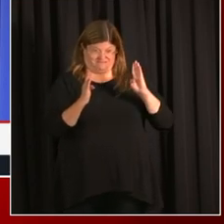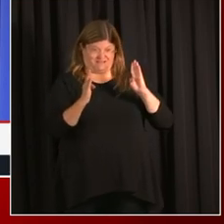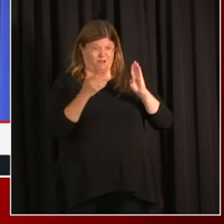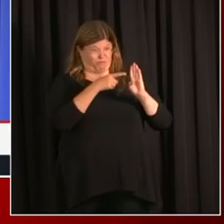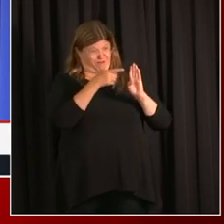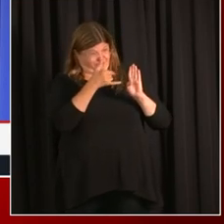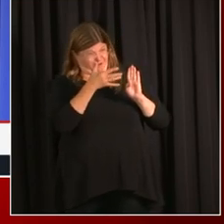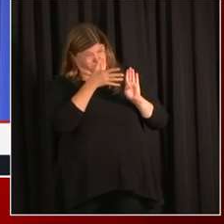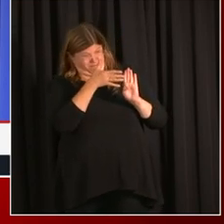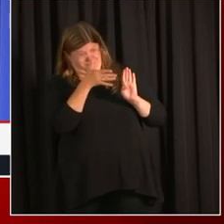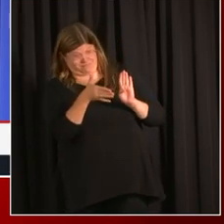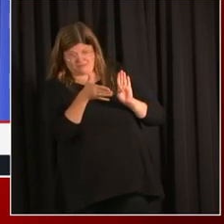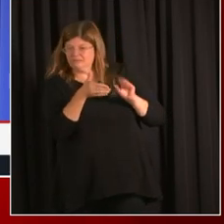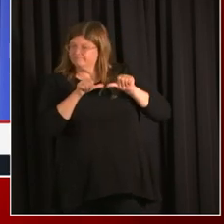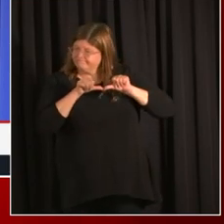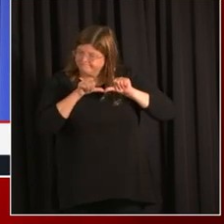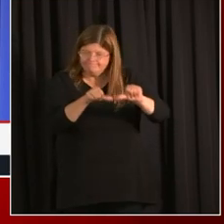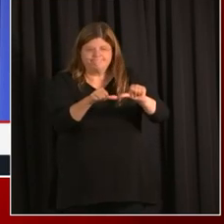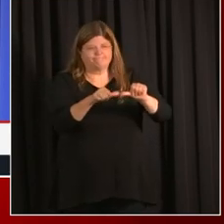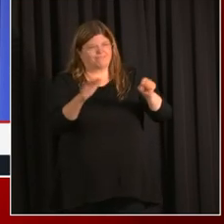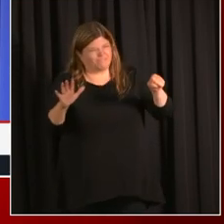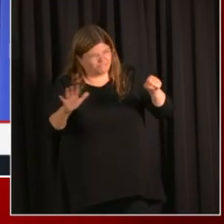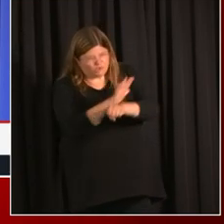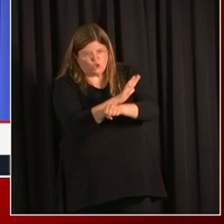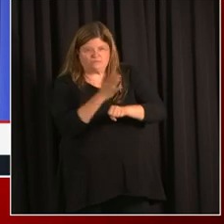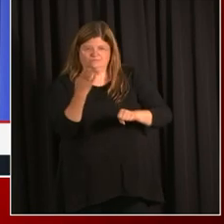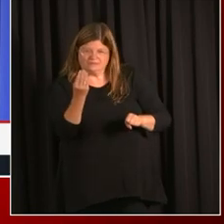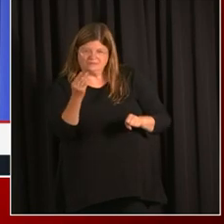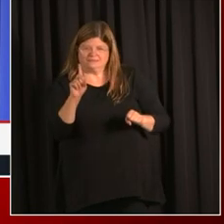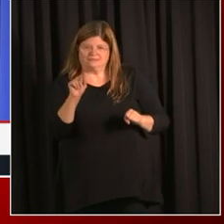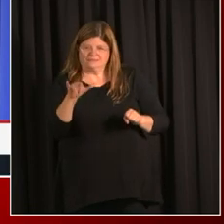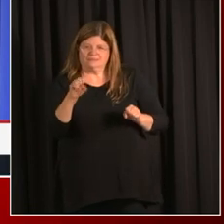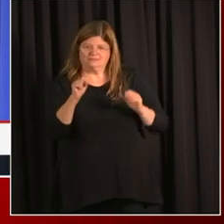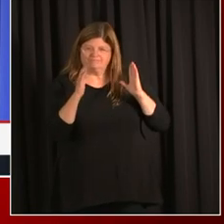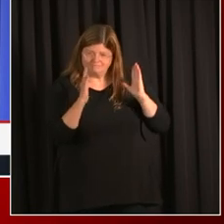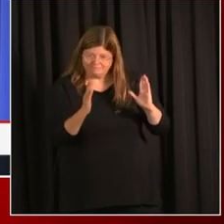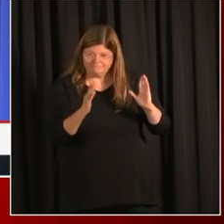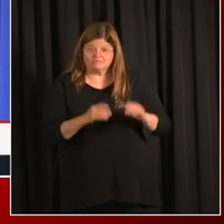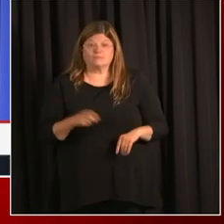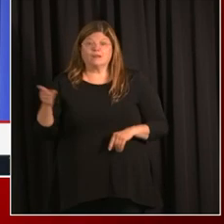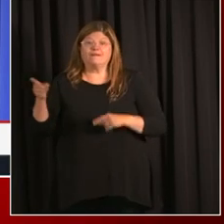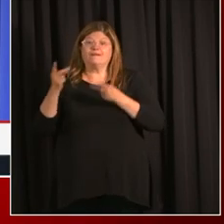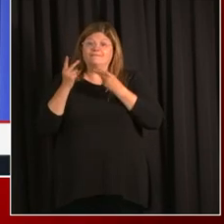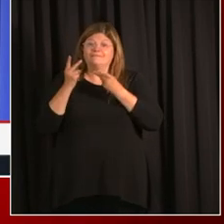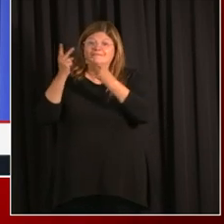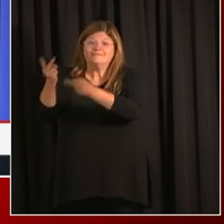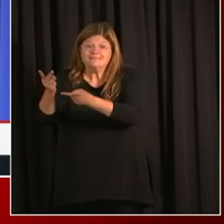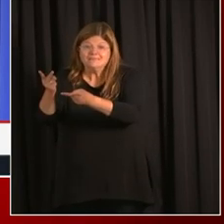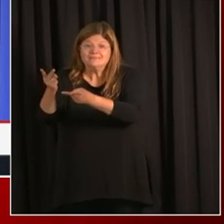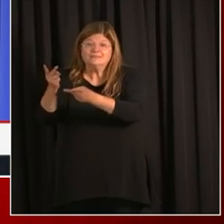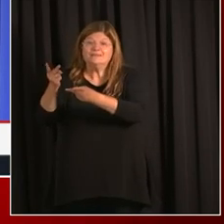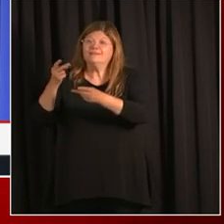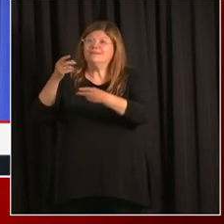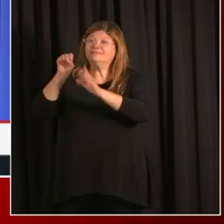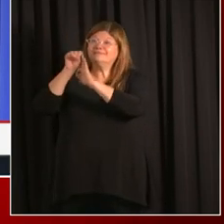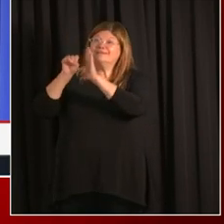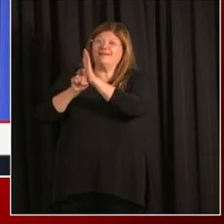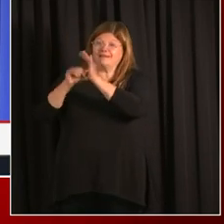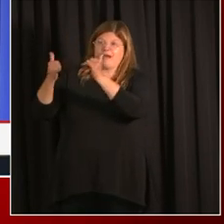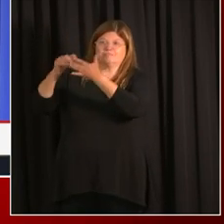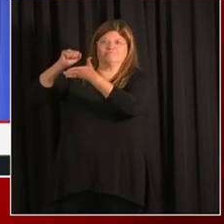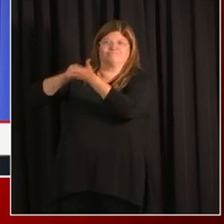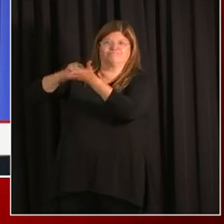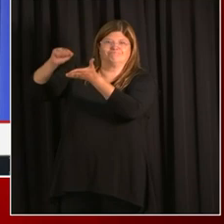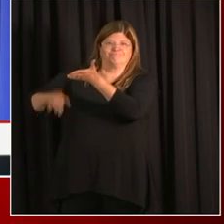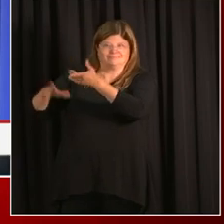your quarantine, even if the state that you had visited previously is removed from the list. Thank you, Dr. Nesbitt. Again,